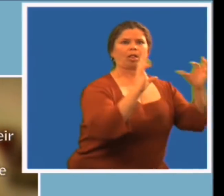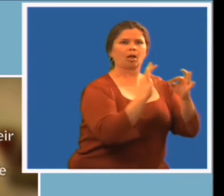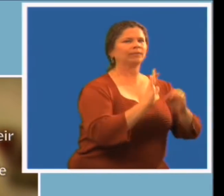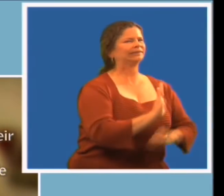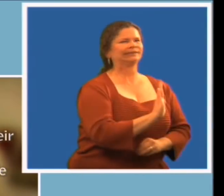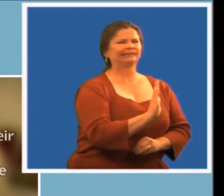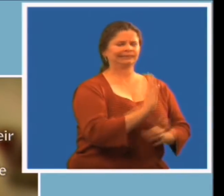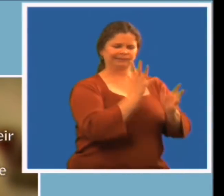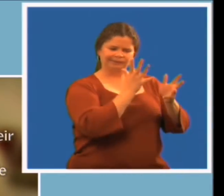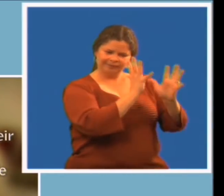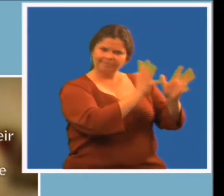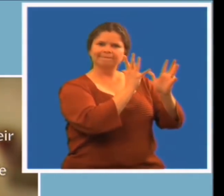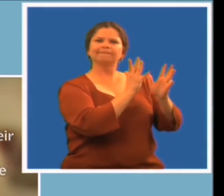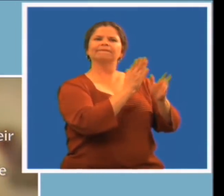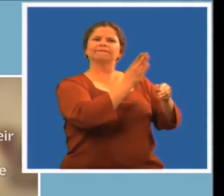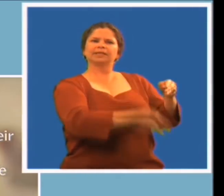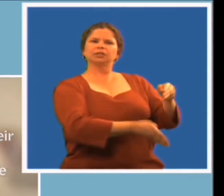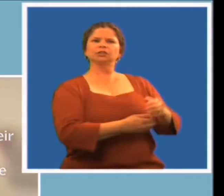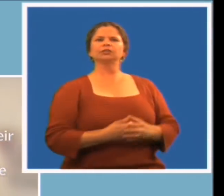for them to finish.